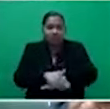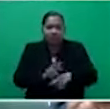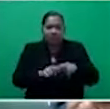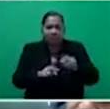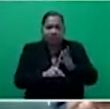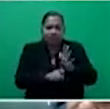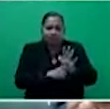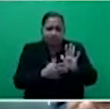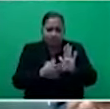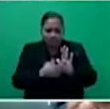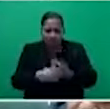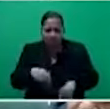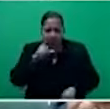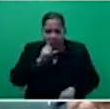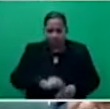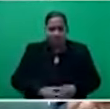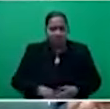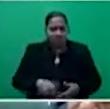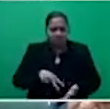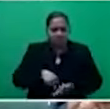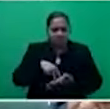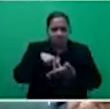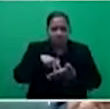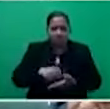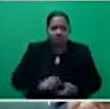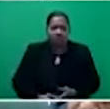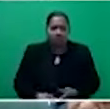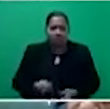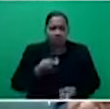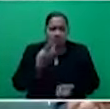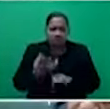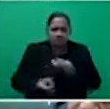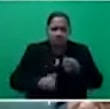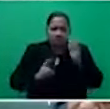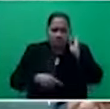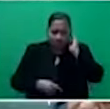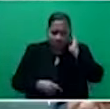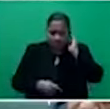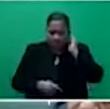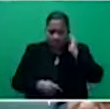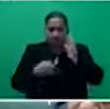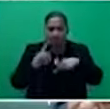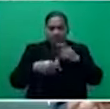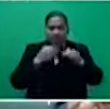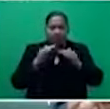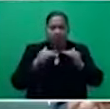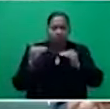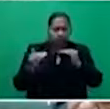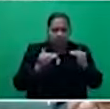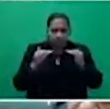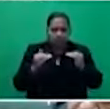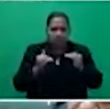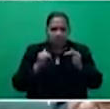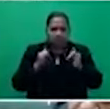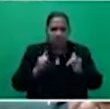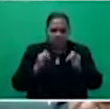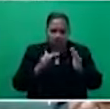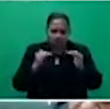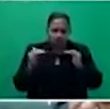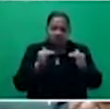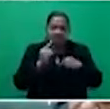stand up and pontificate about justice. You can stand up and pontificate about governance and all of that. But when your